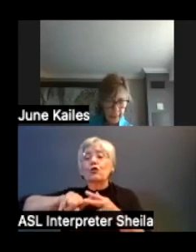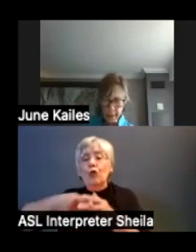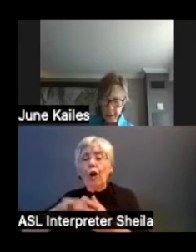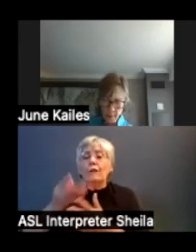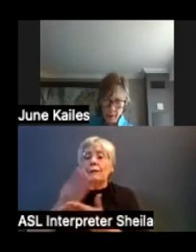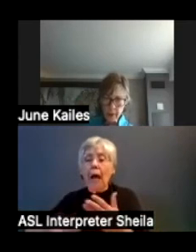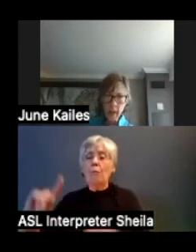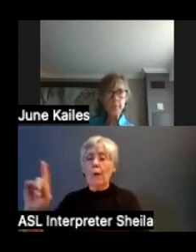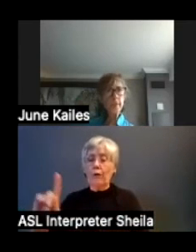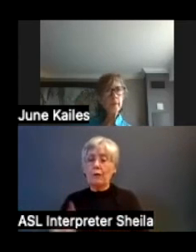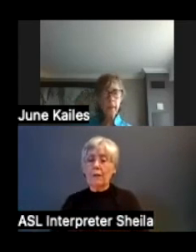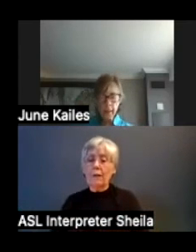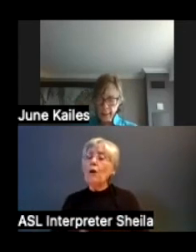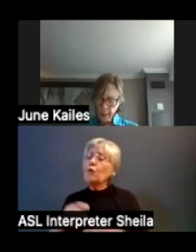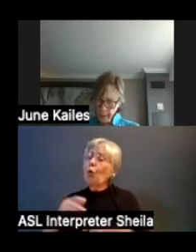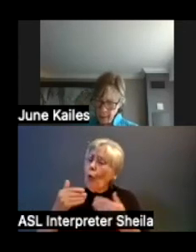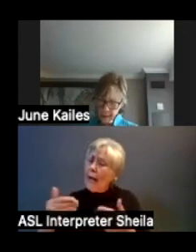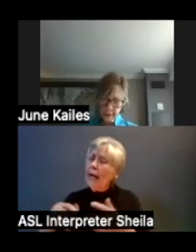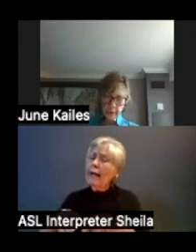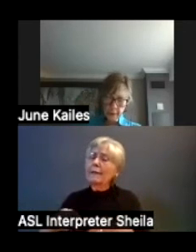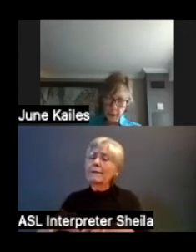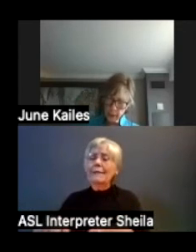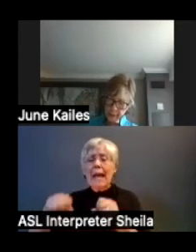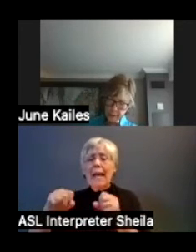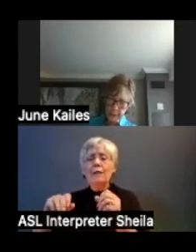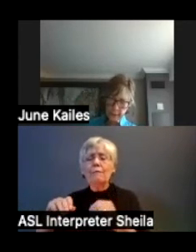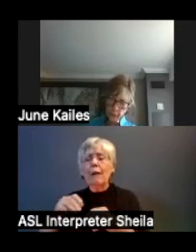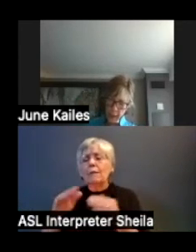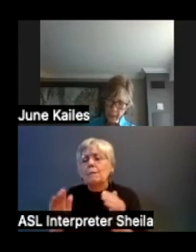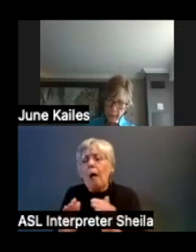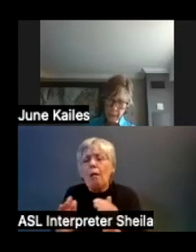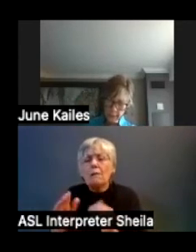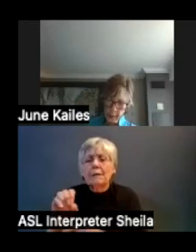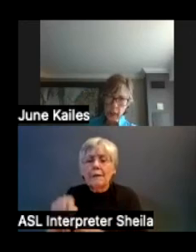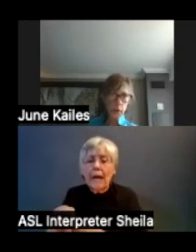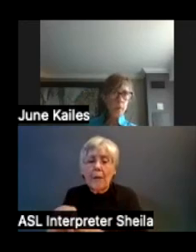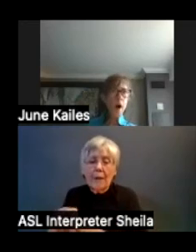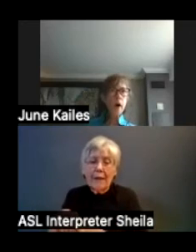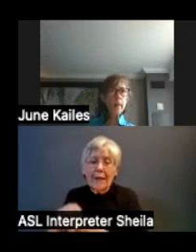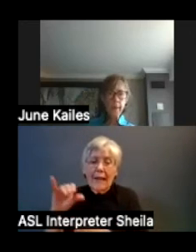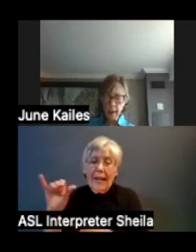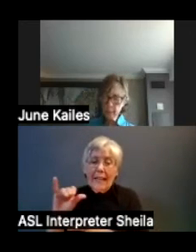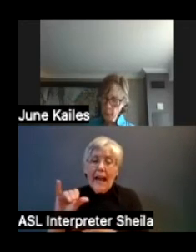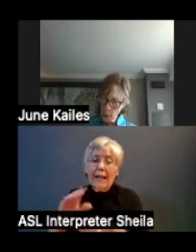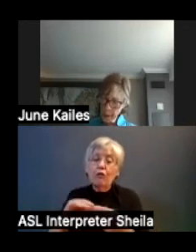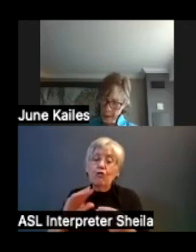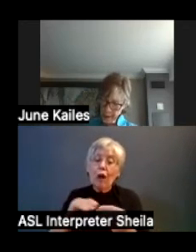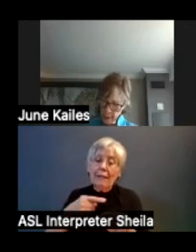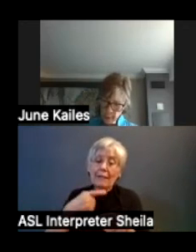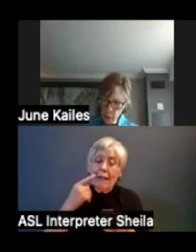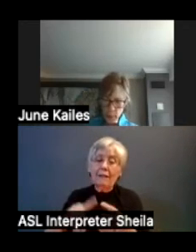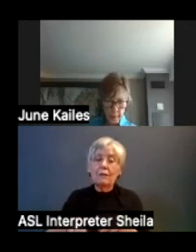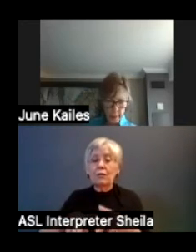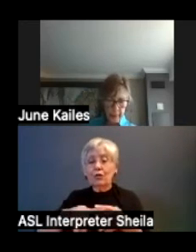To take the small steps. And I think the jargon says it well. Start small, grab the